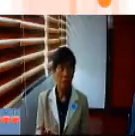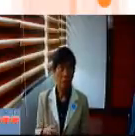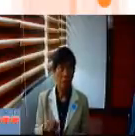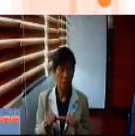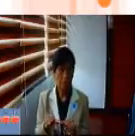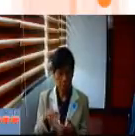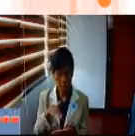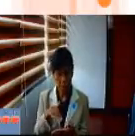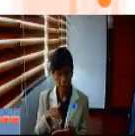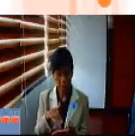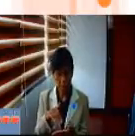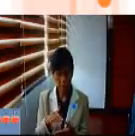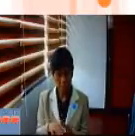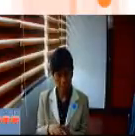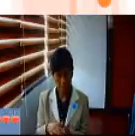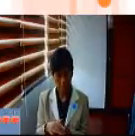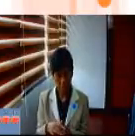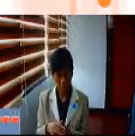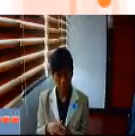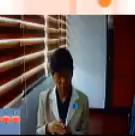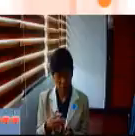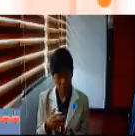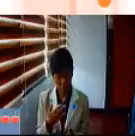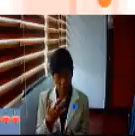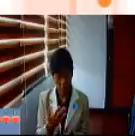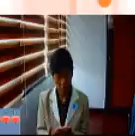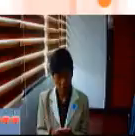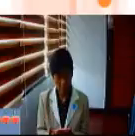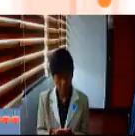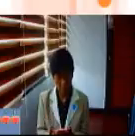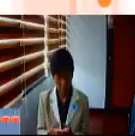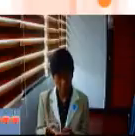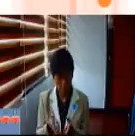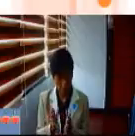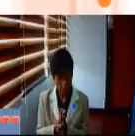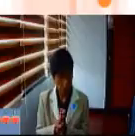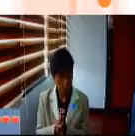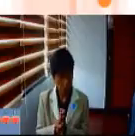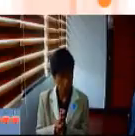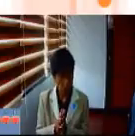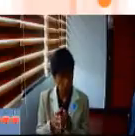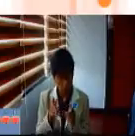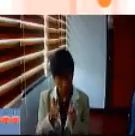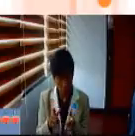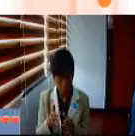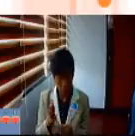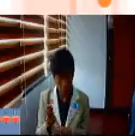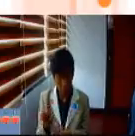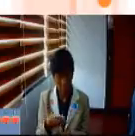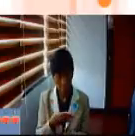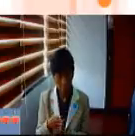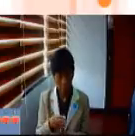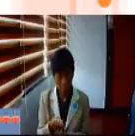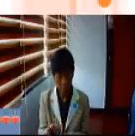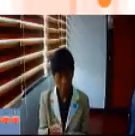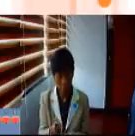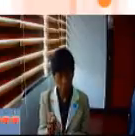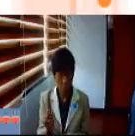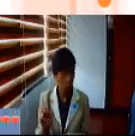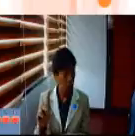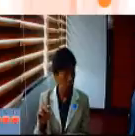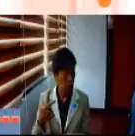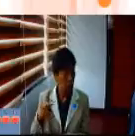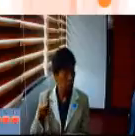study where fortunately we were asked by then Director Assis to look at Bangus Fry assessment collection. Alam niyo